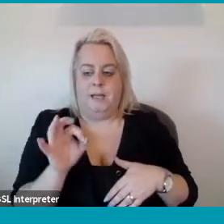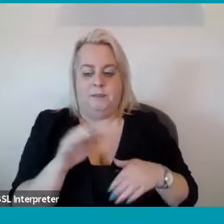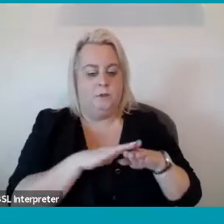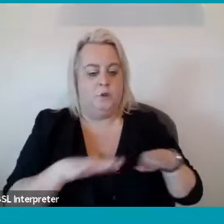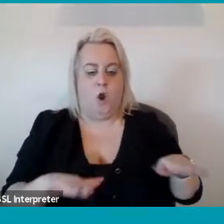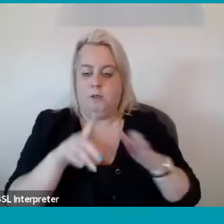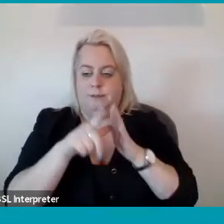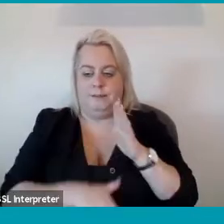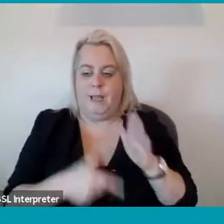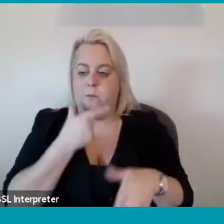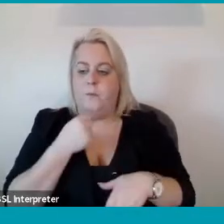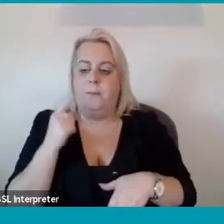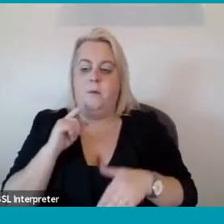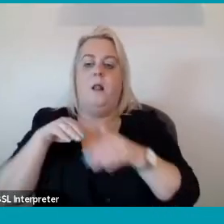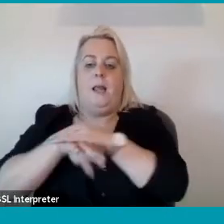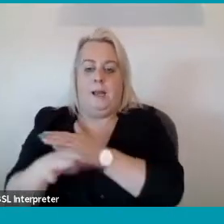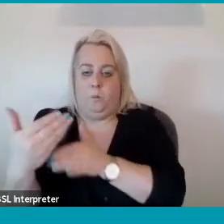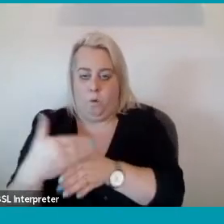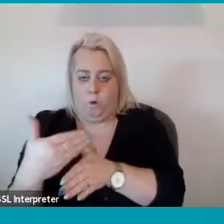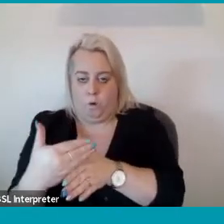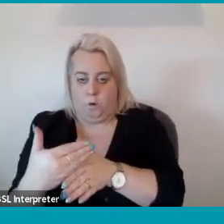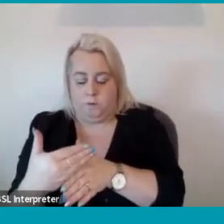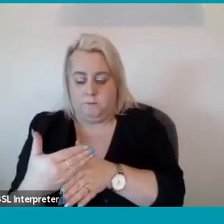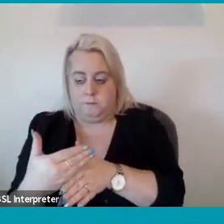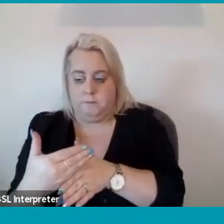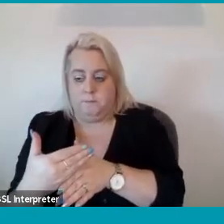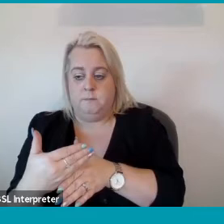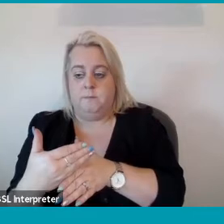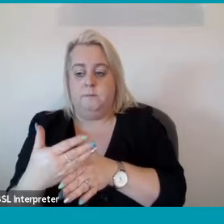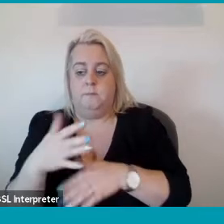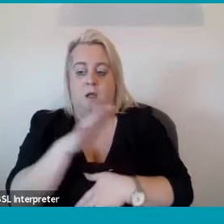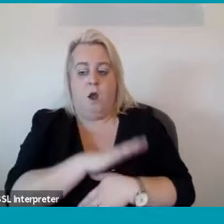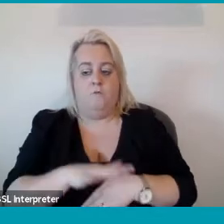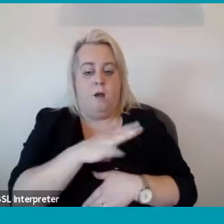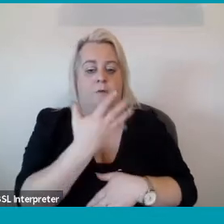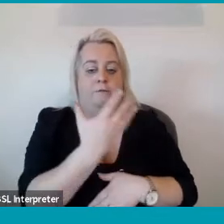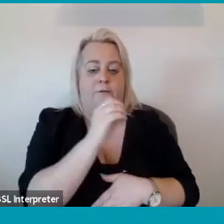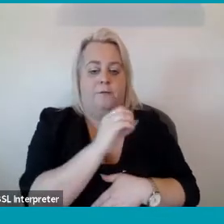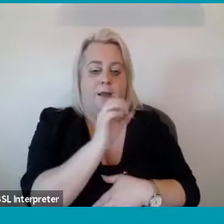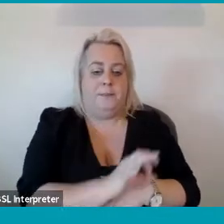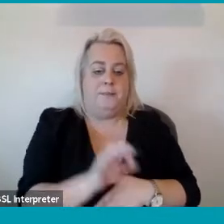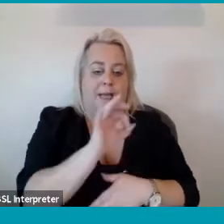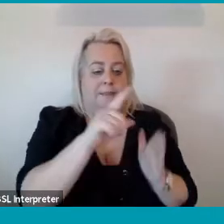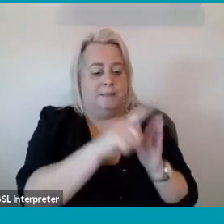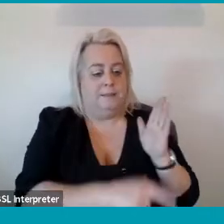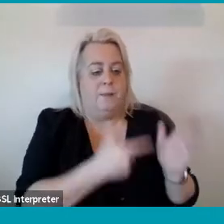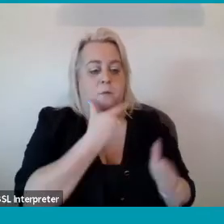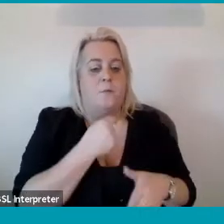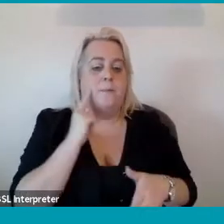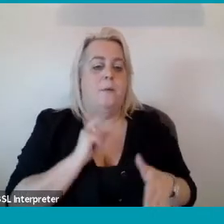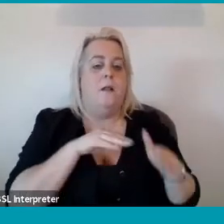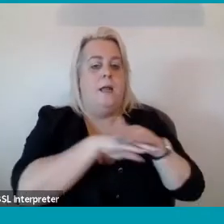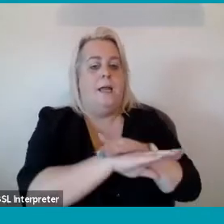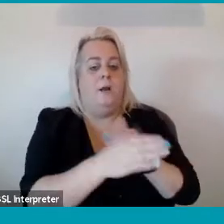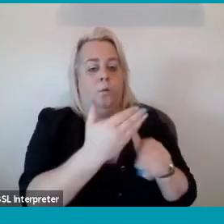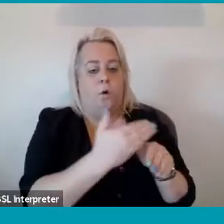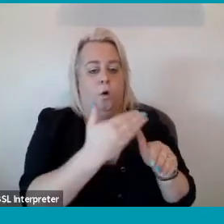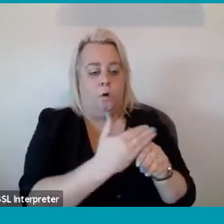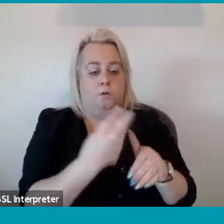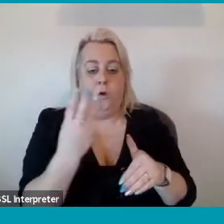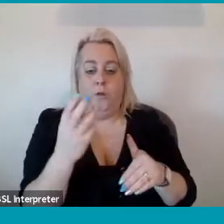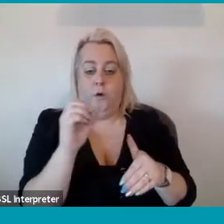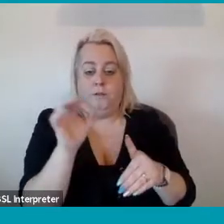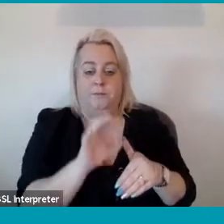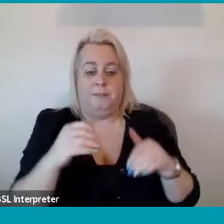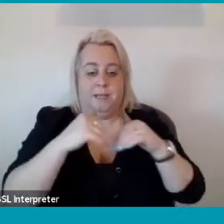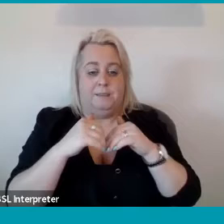non-disabled people are in work, and around 50% of disabled people are in work. So there's a 30%